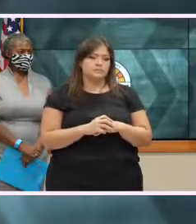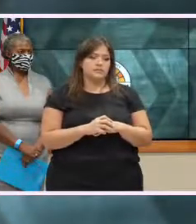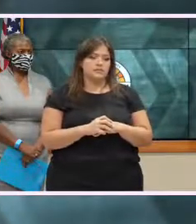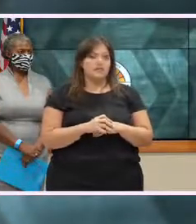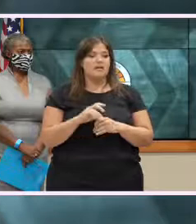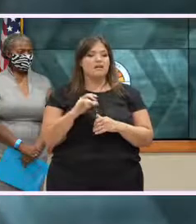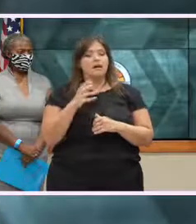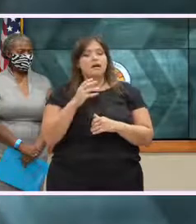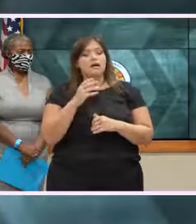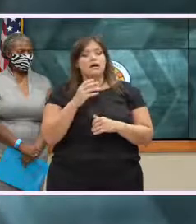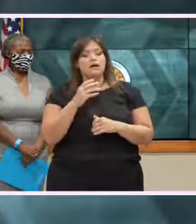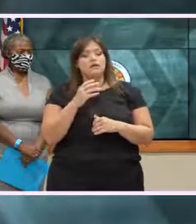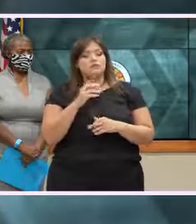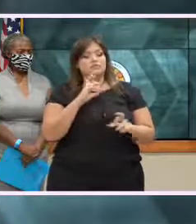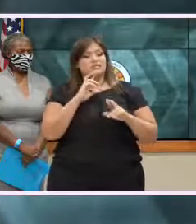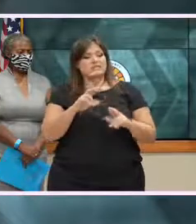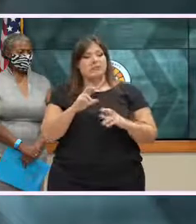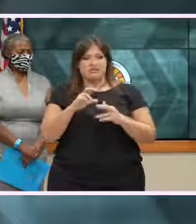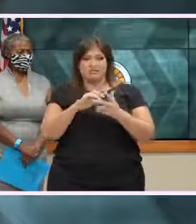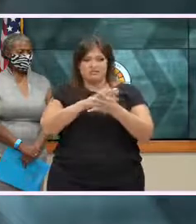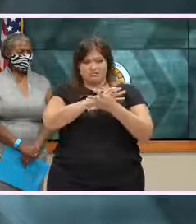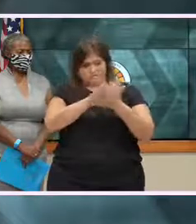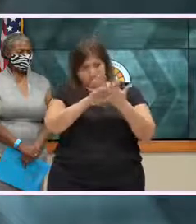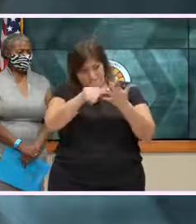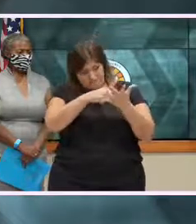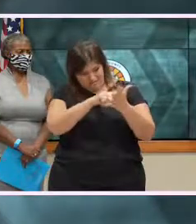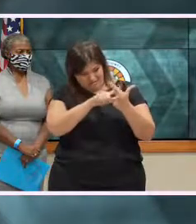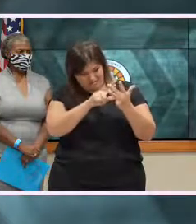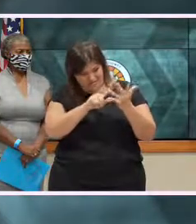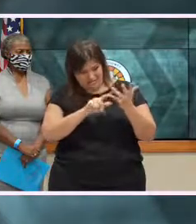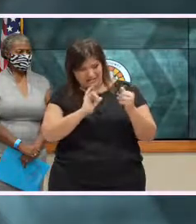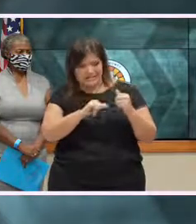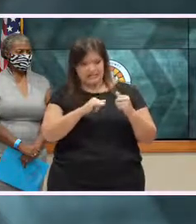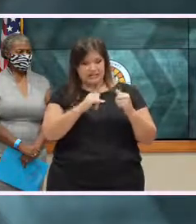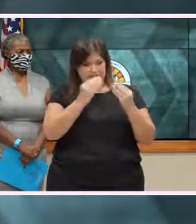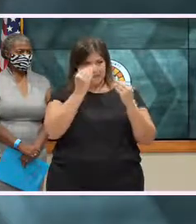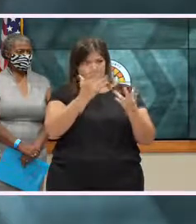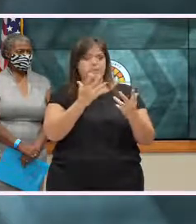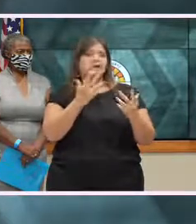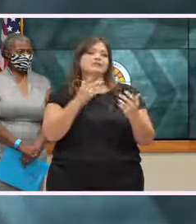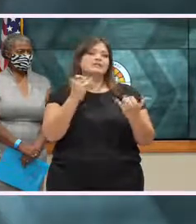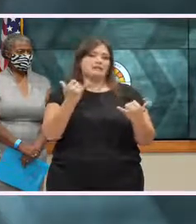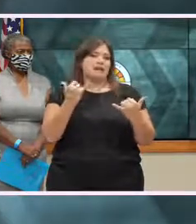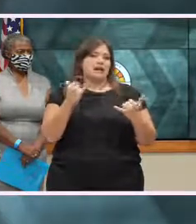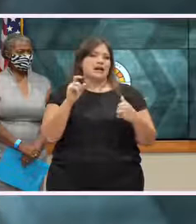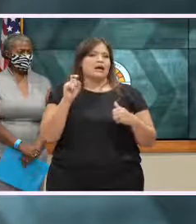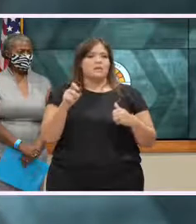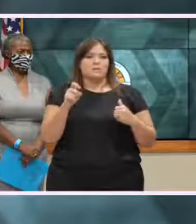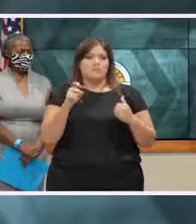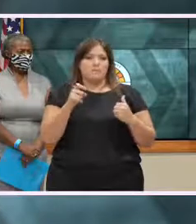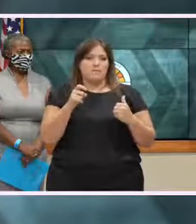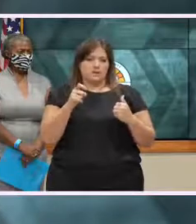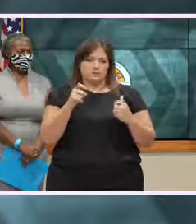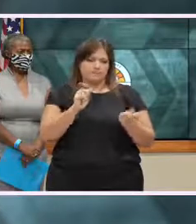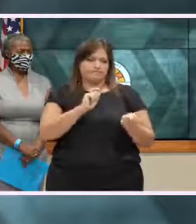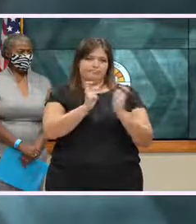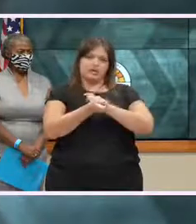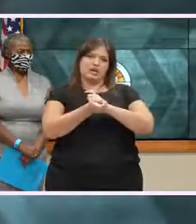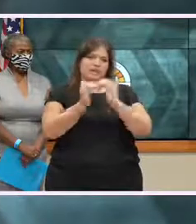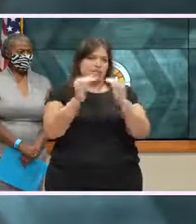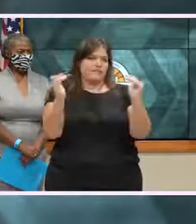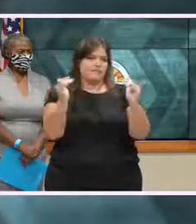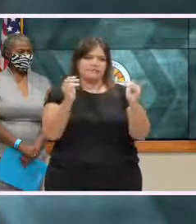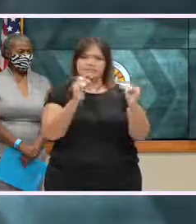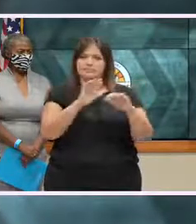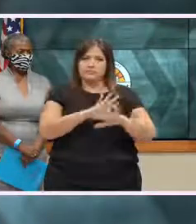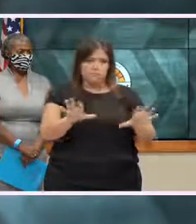In response to all of this today, I've directed the county to raise its threat level from yellow to orange. What does